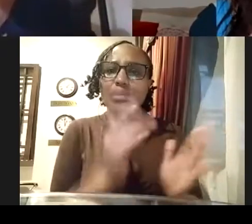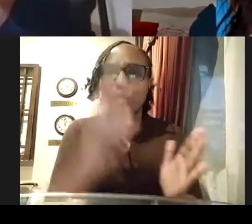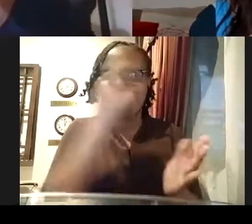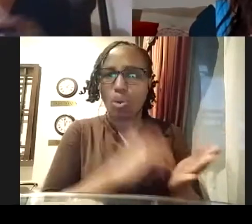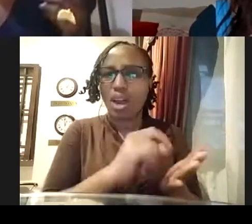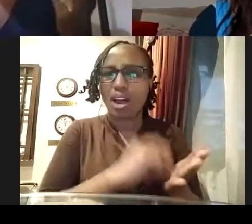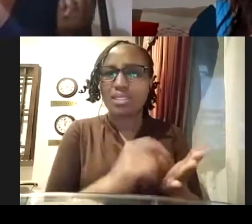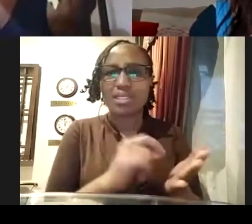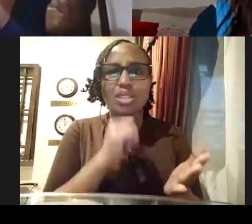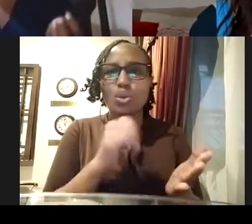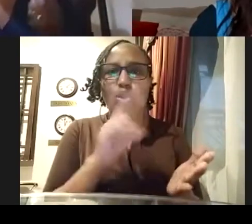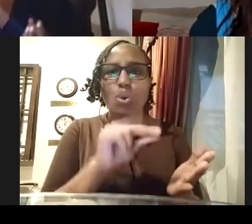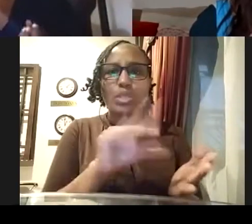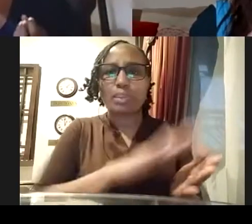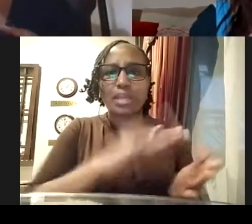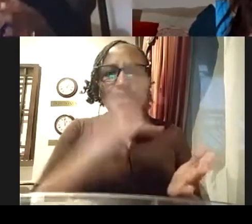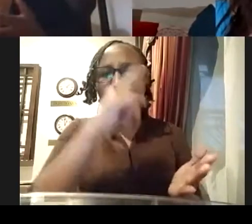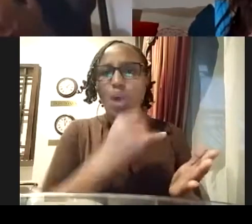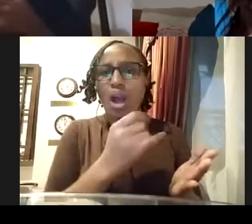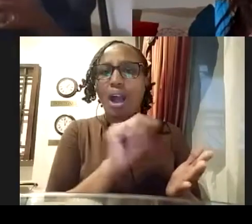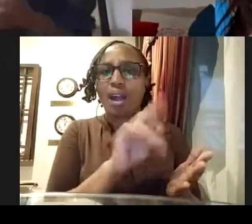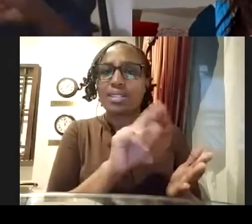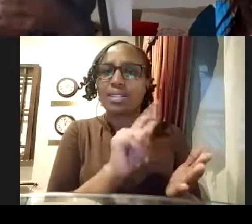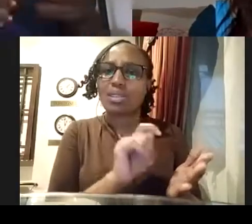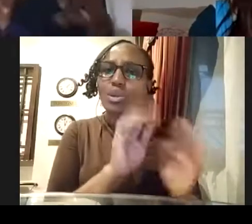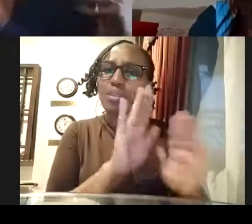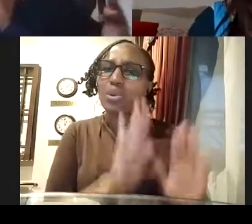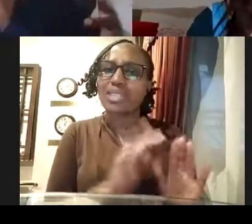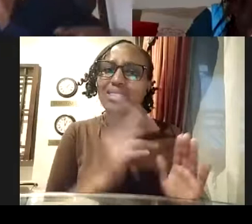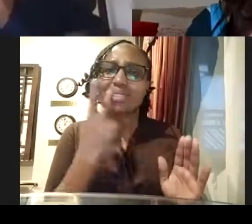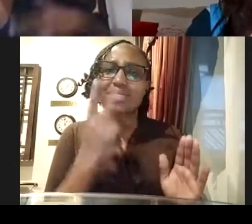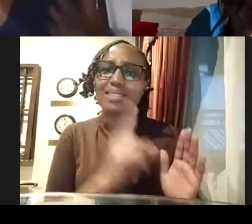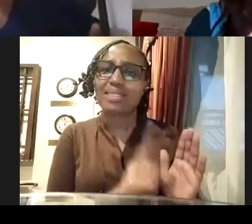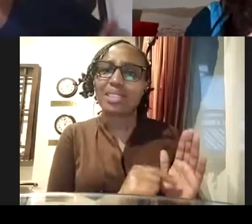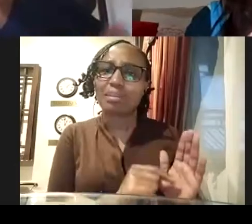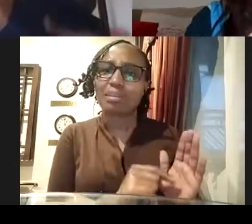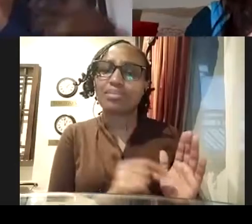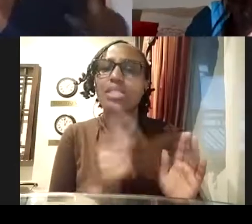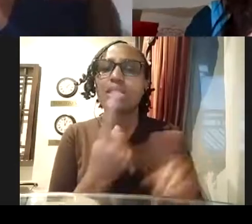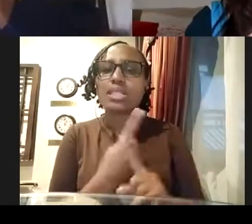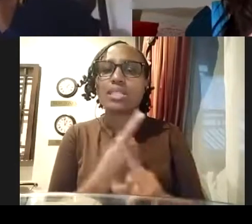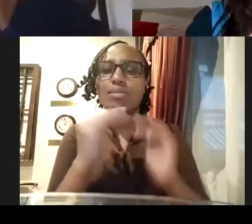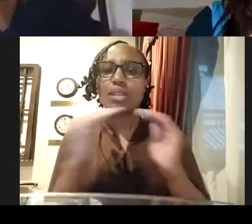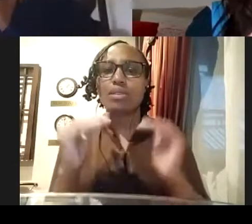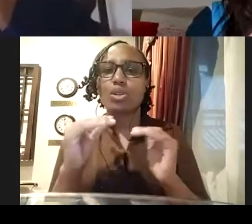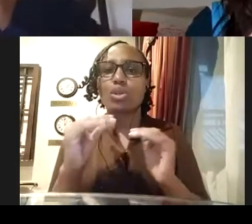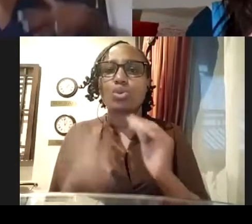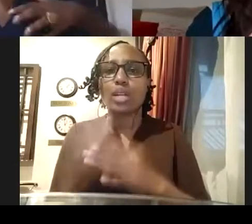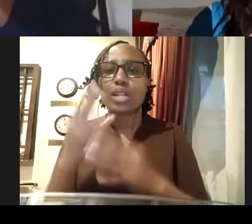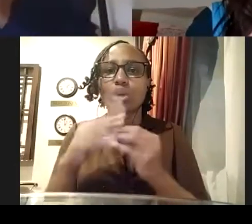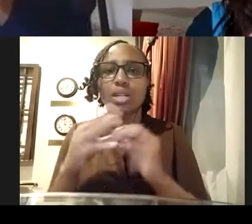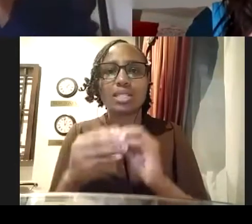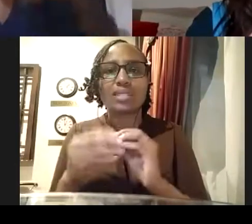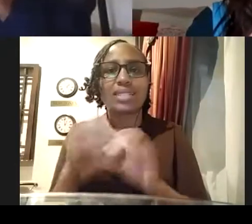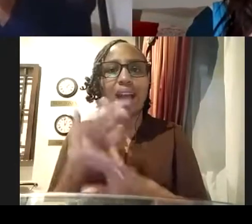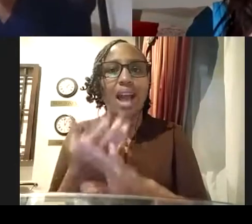and there's no regard for its importance, because then you're fighting against so many levels to get your creativity out. It's already so hard to create, and then you have to